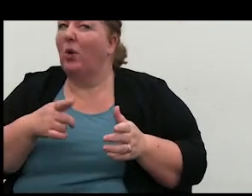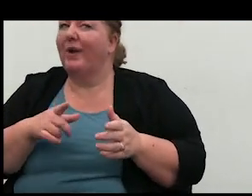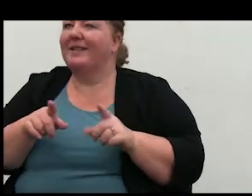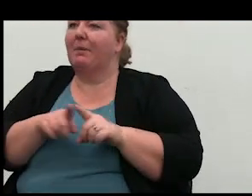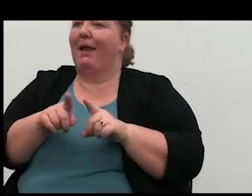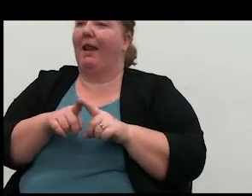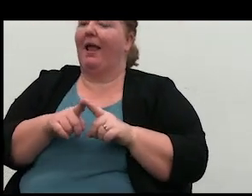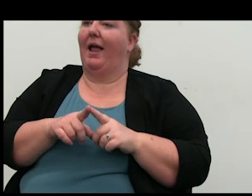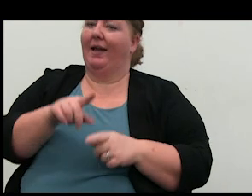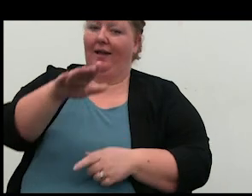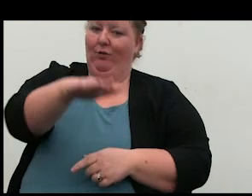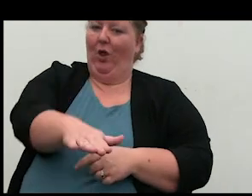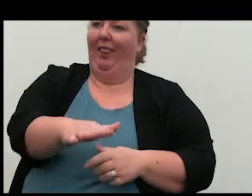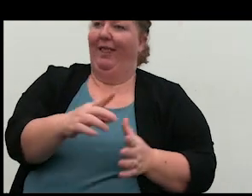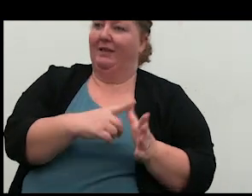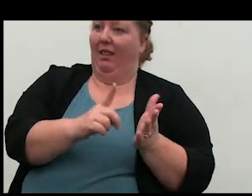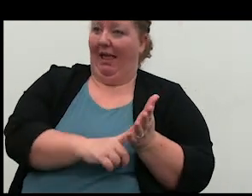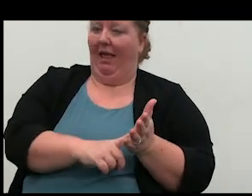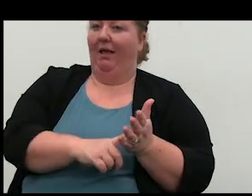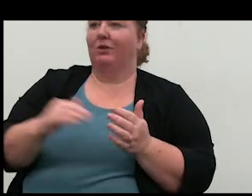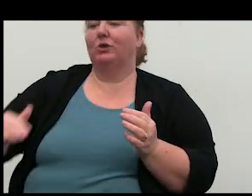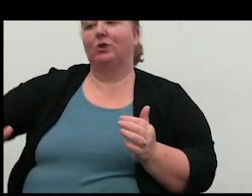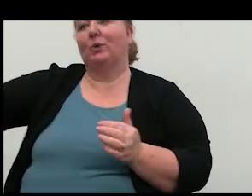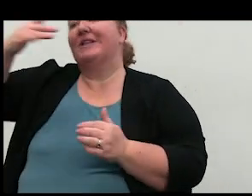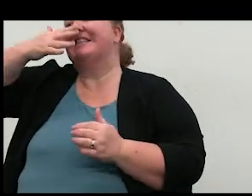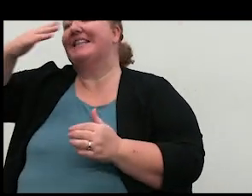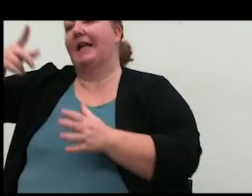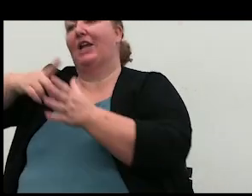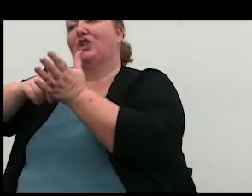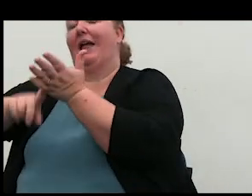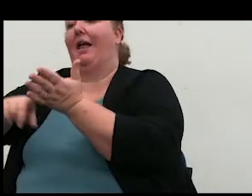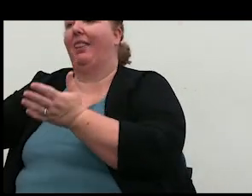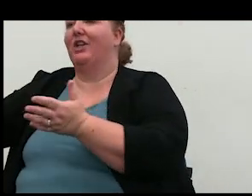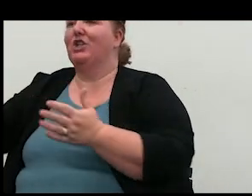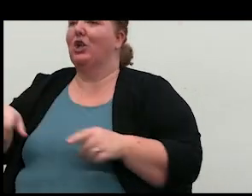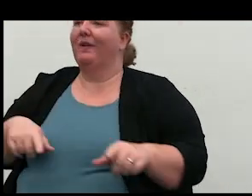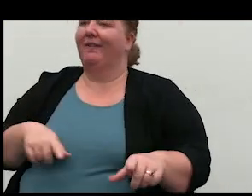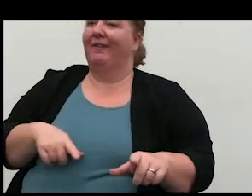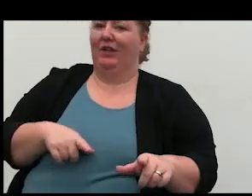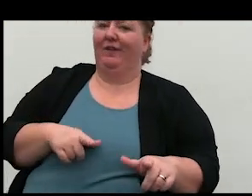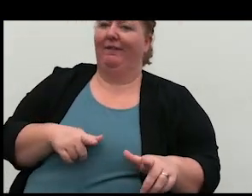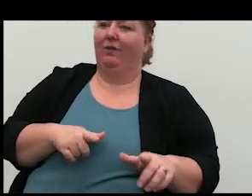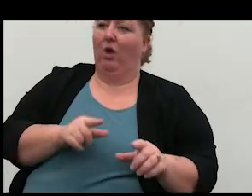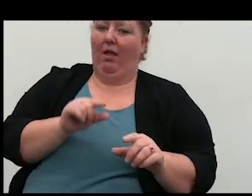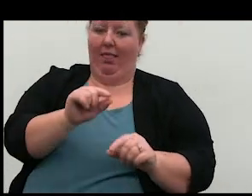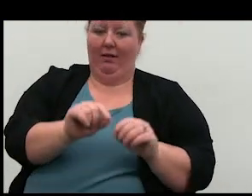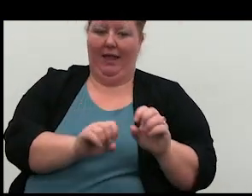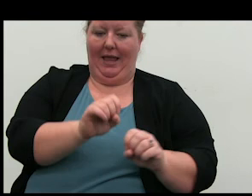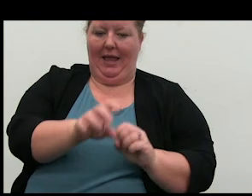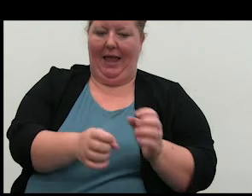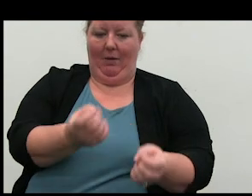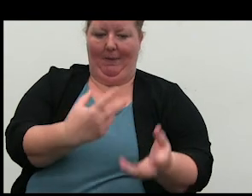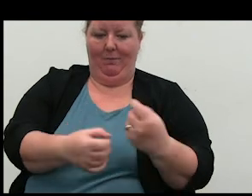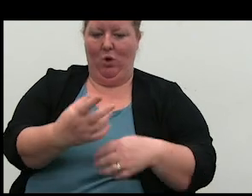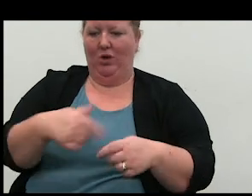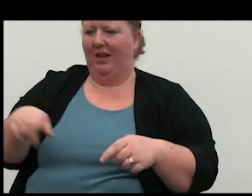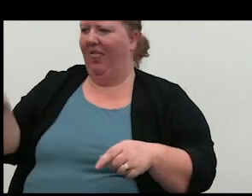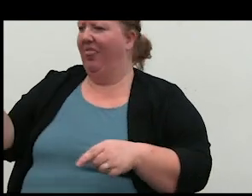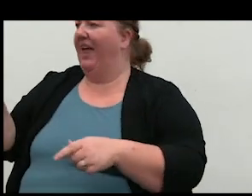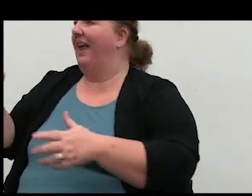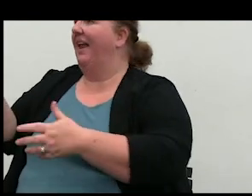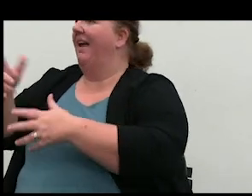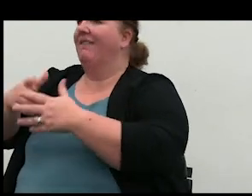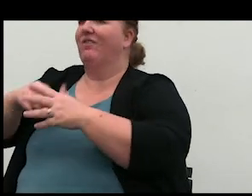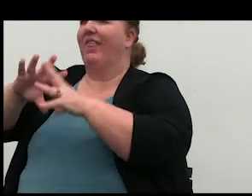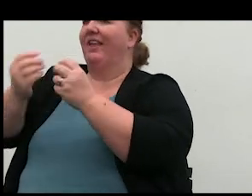teenage owl, where you put the inputs and then inexplicable outputs come out, and everything that happens in between is a complete